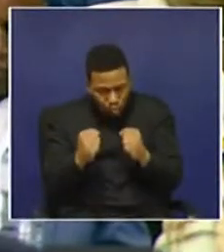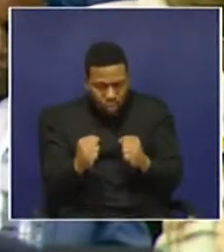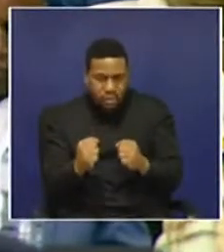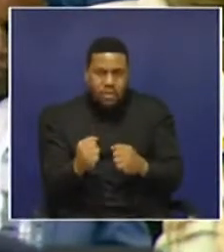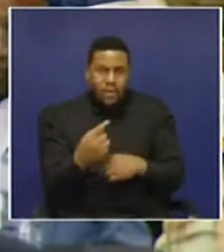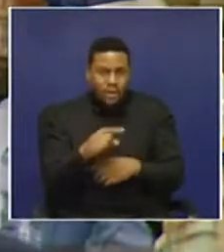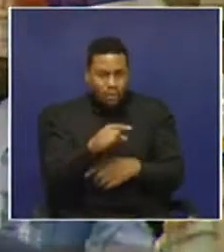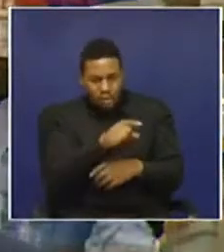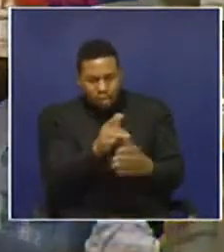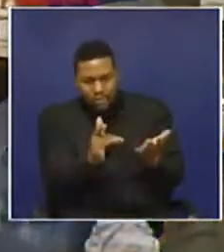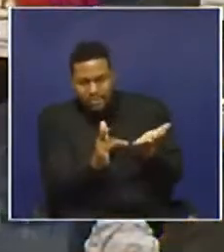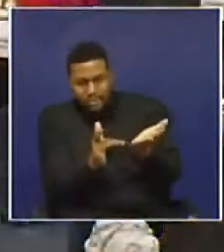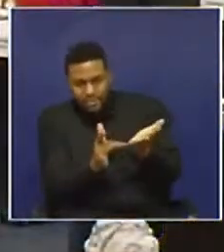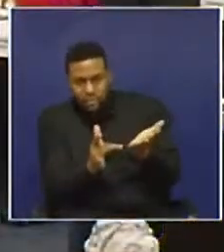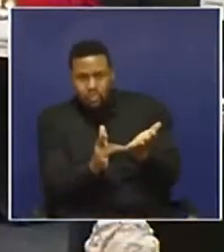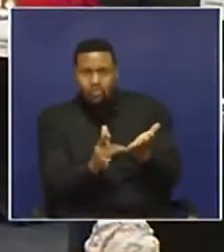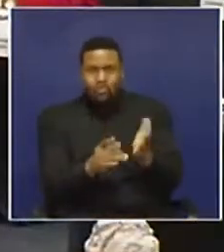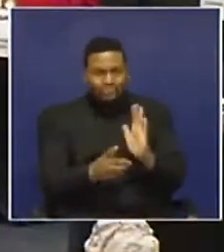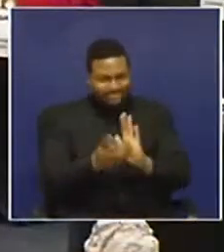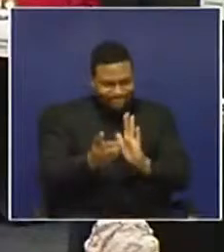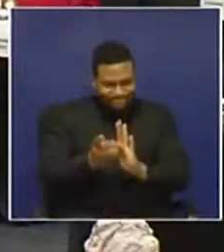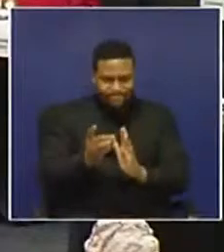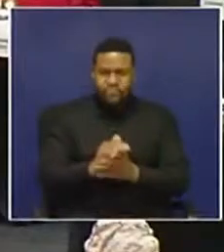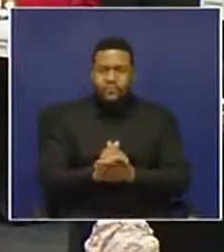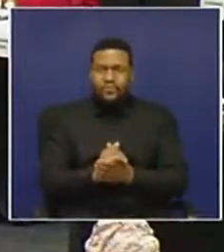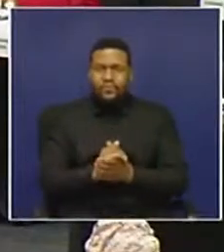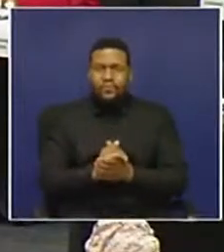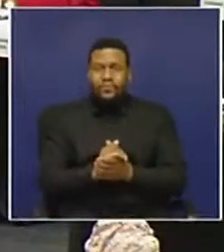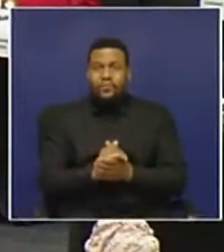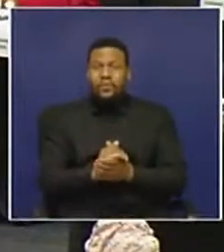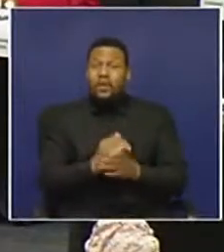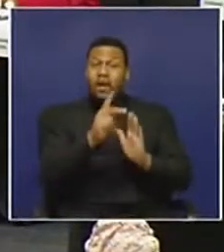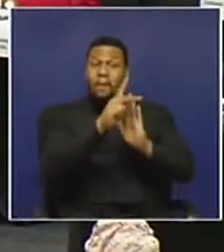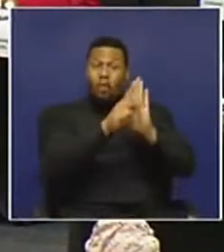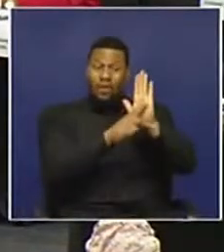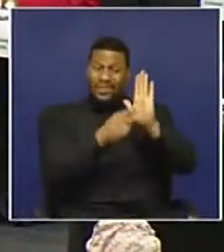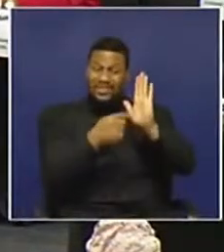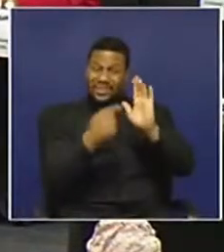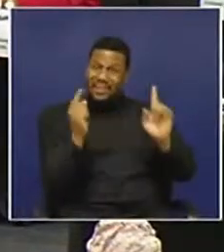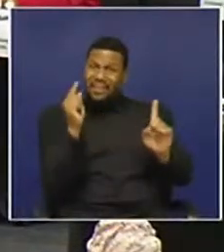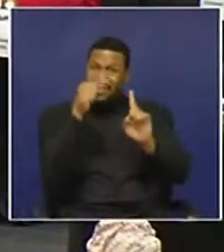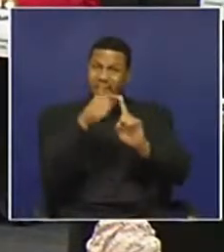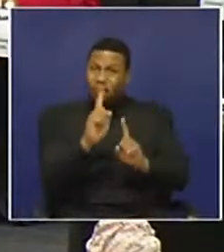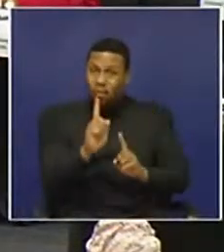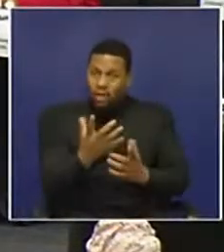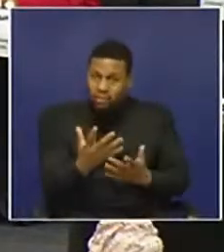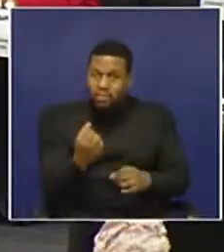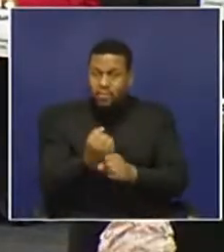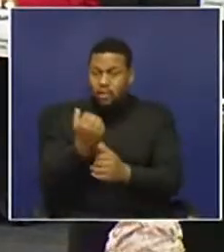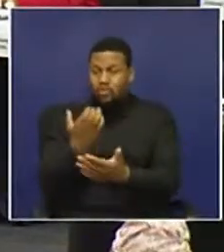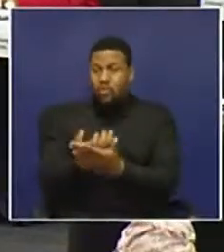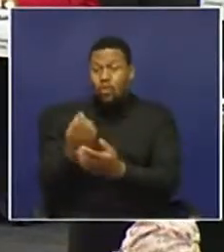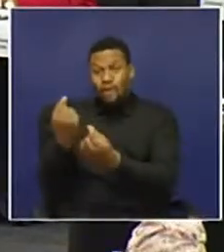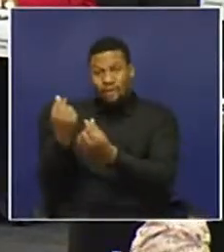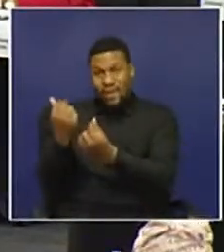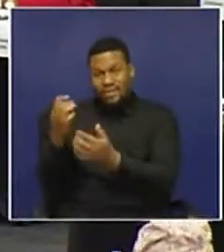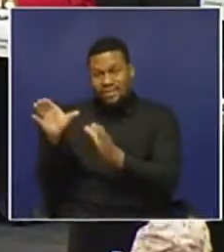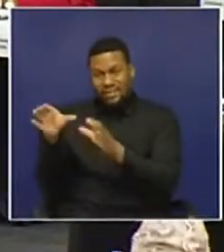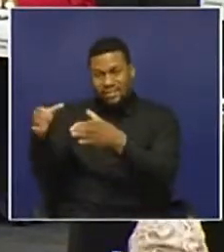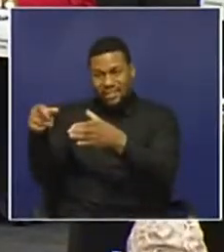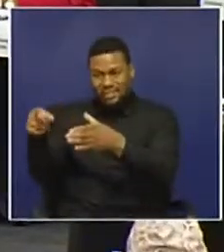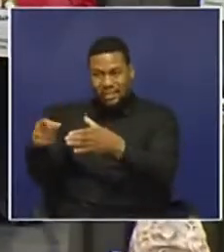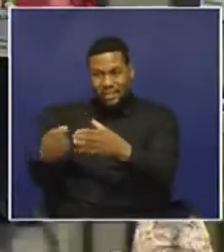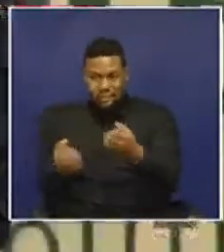technologies. One of the main policy objectives is to ensure that the financial sector supports regional